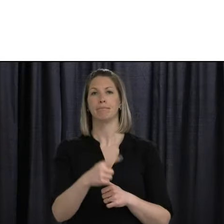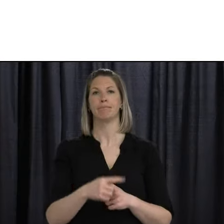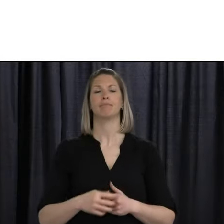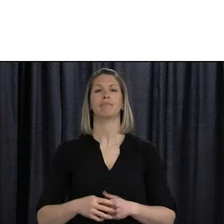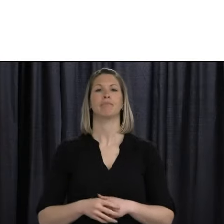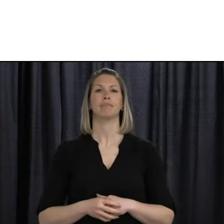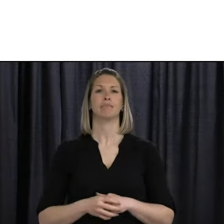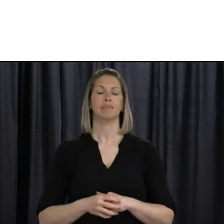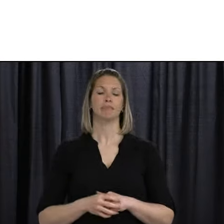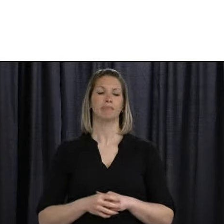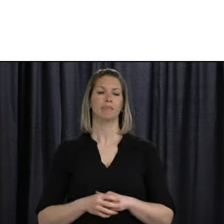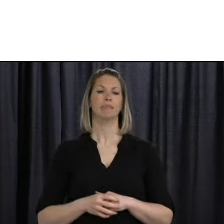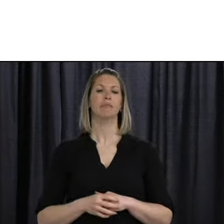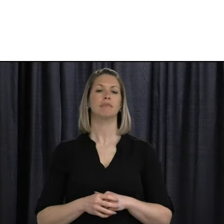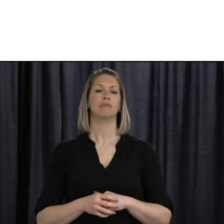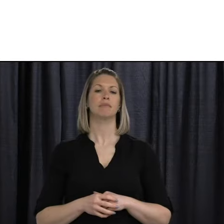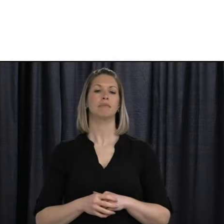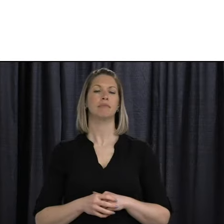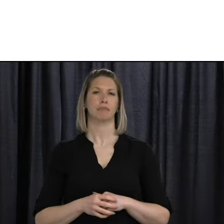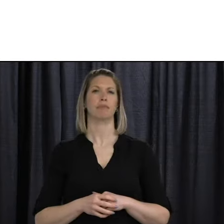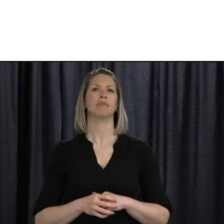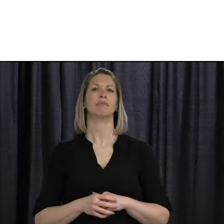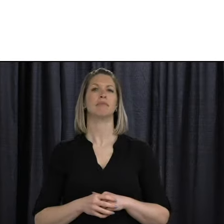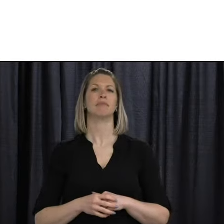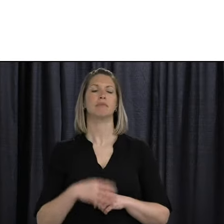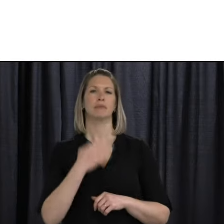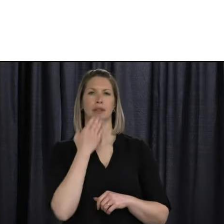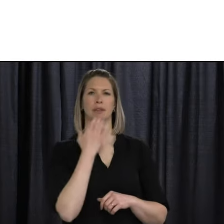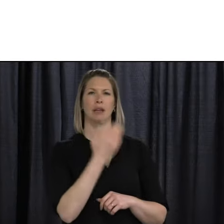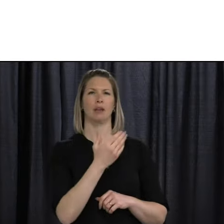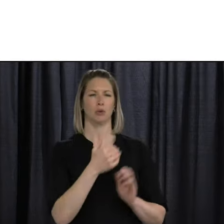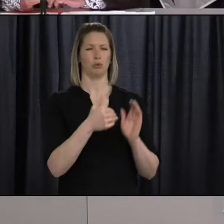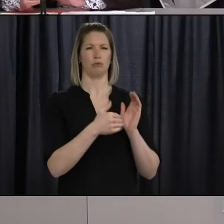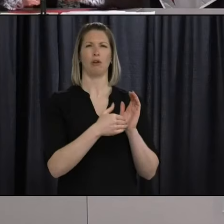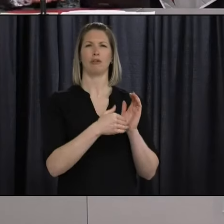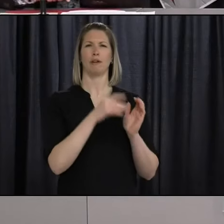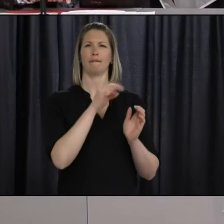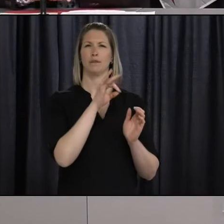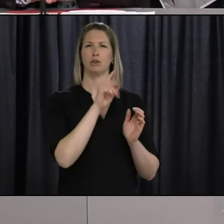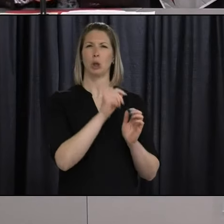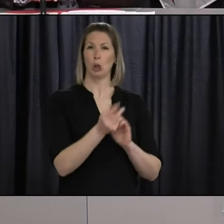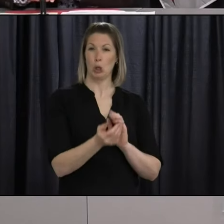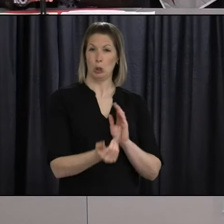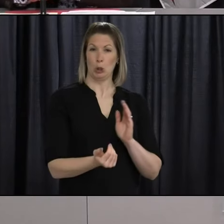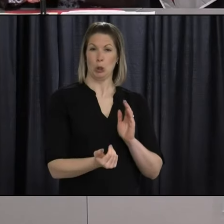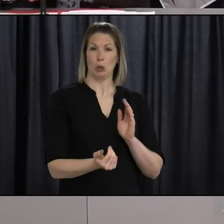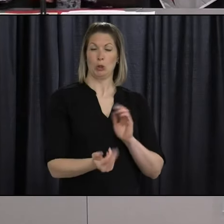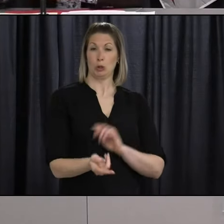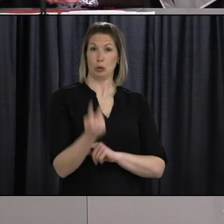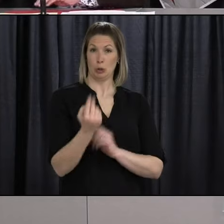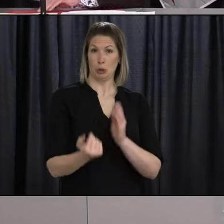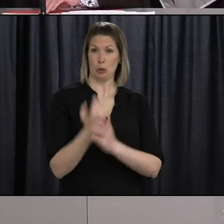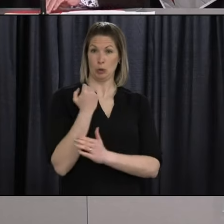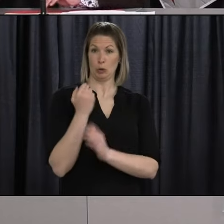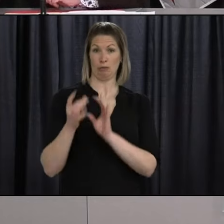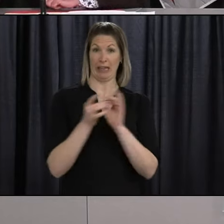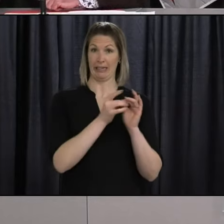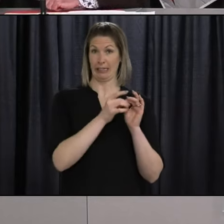go ahead. Thank you. Dr. Fitzgerald, just wondering what else you can tell us about these 2 new cases today. Were they linked to the healthcare workers in isolation?